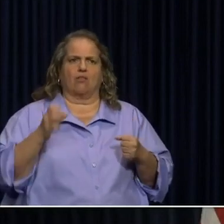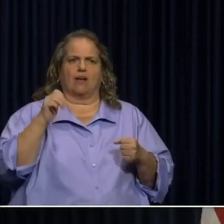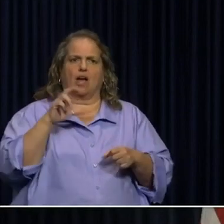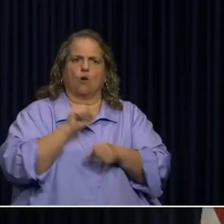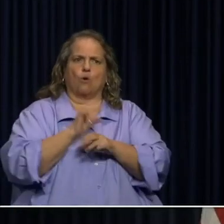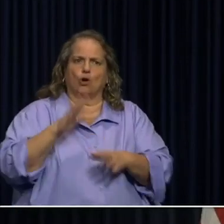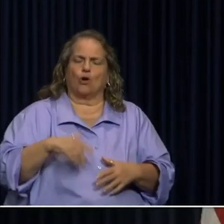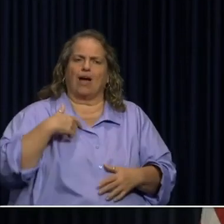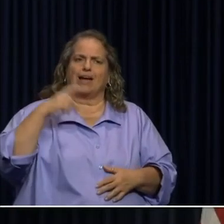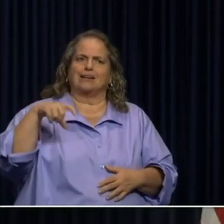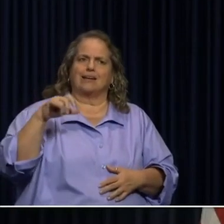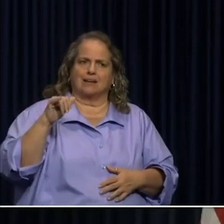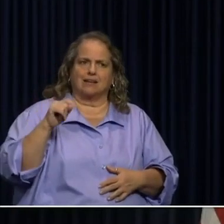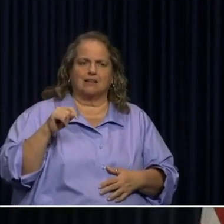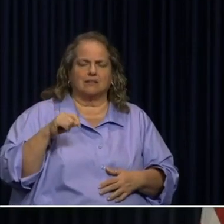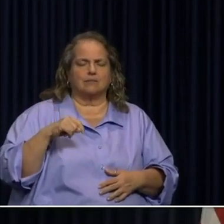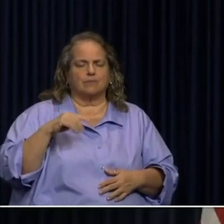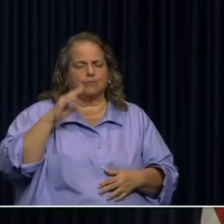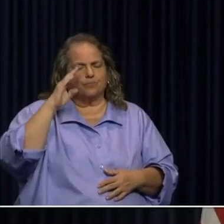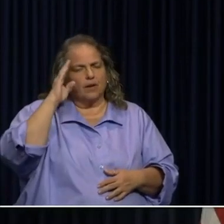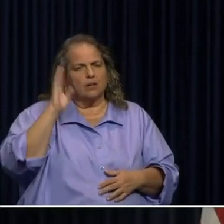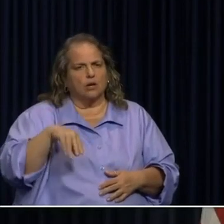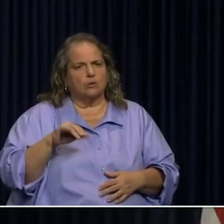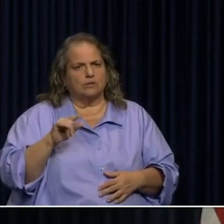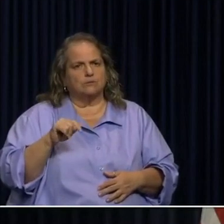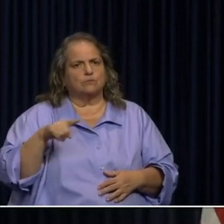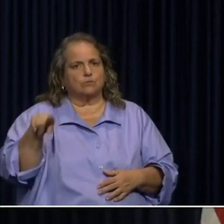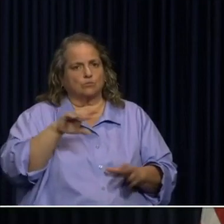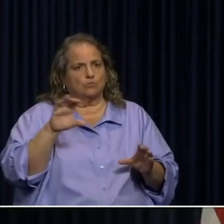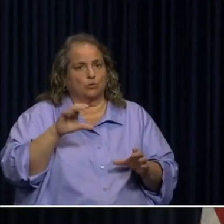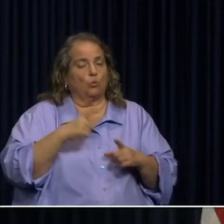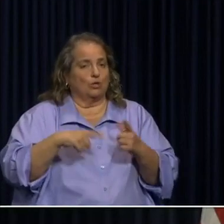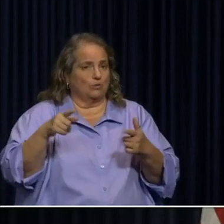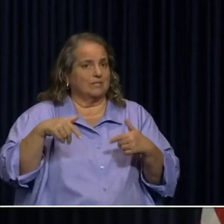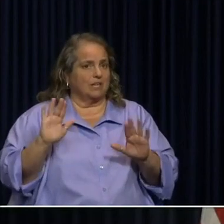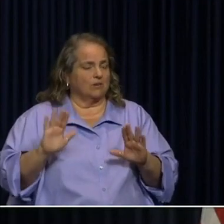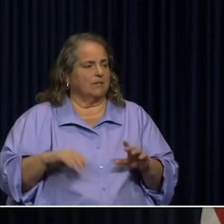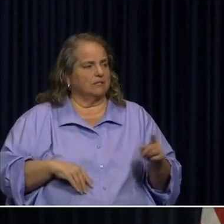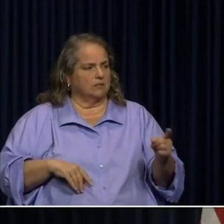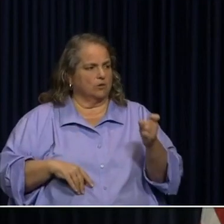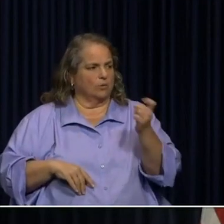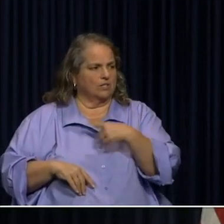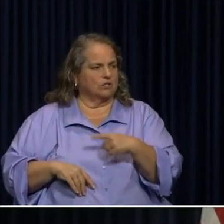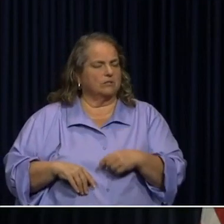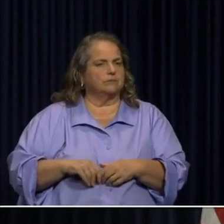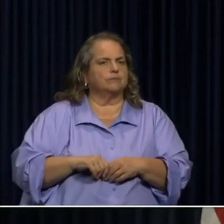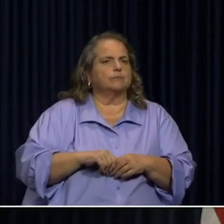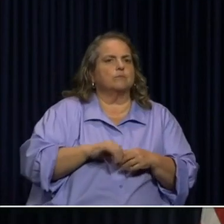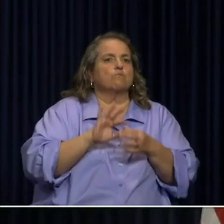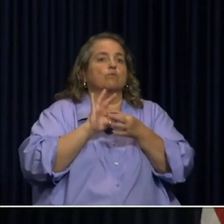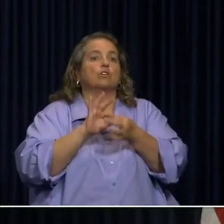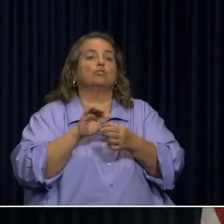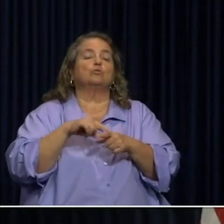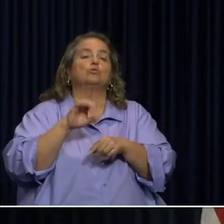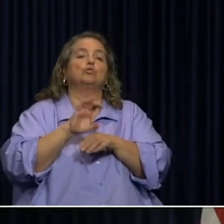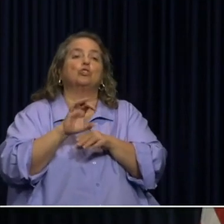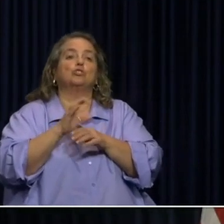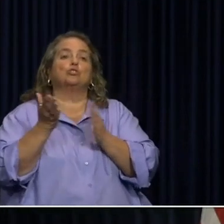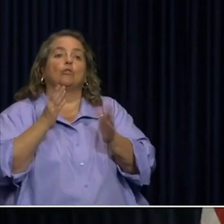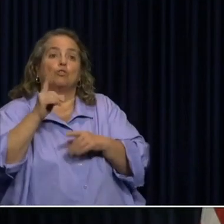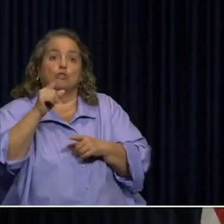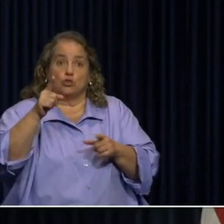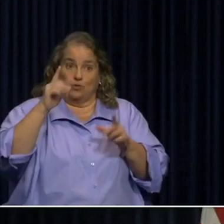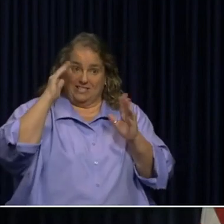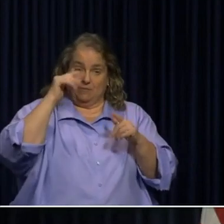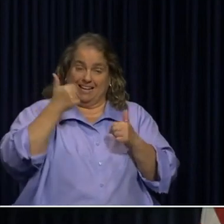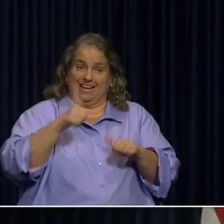those heroes are doing and what they are sacrificing. In regards to church services, do you anticipate any